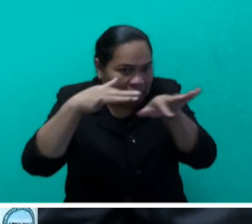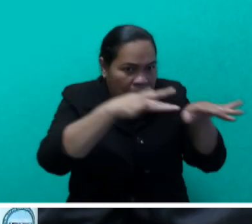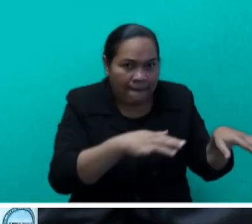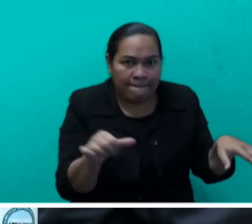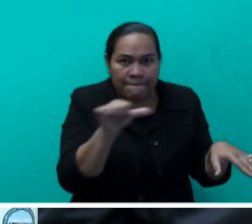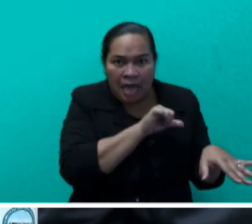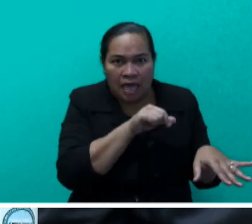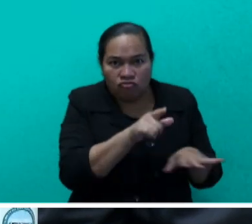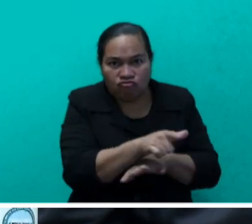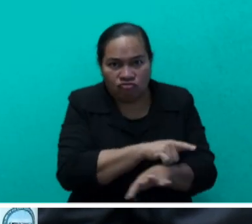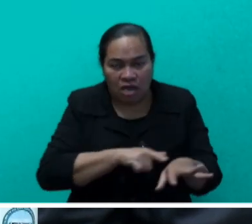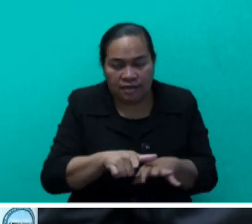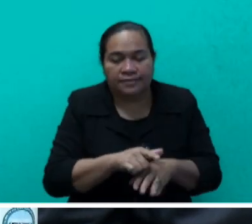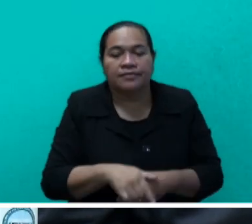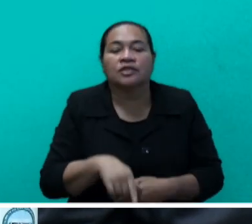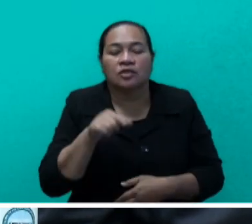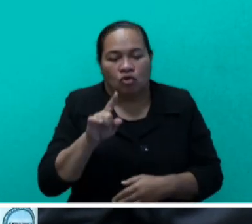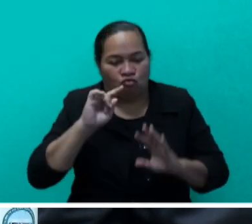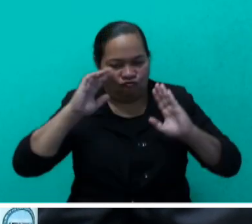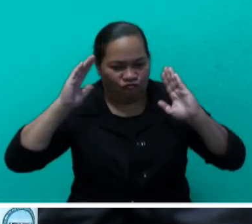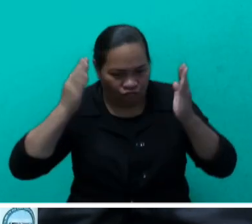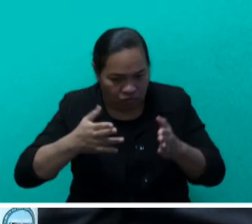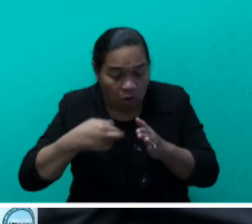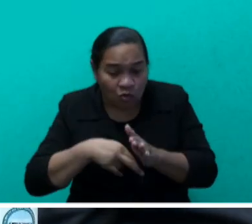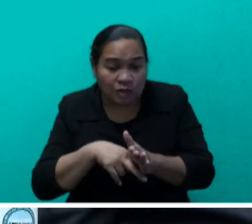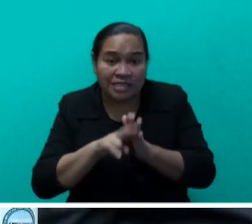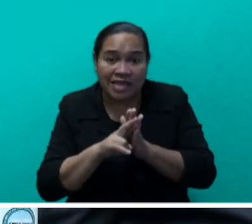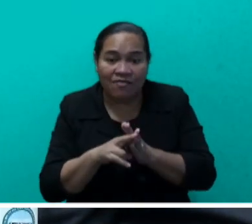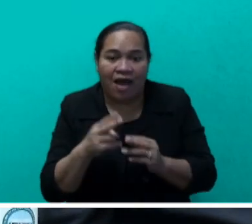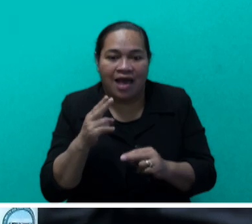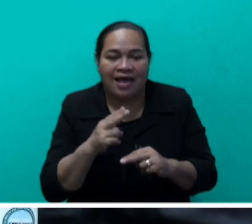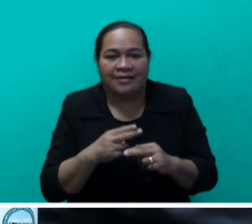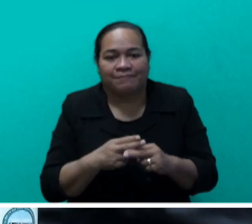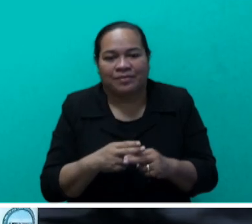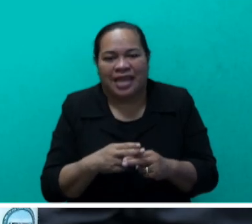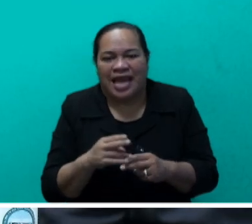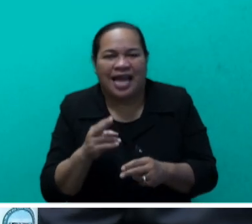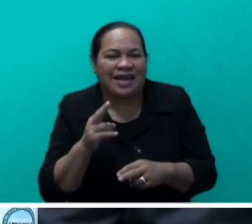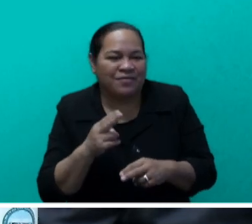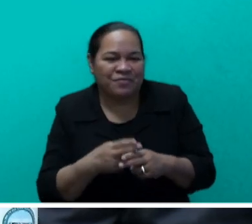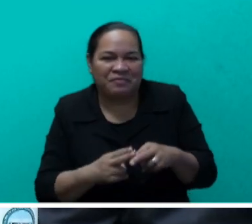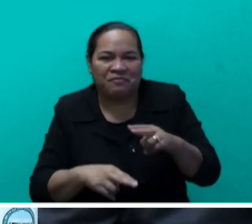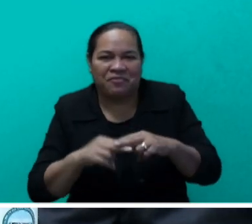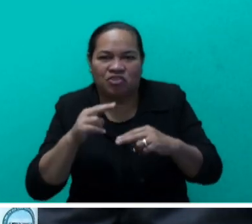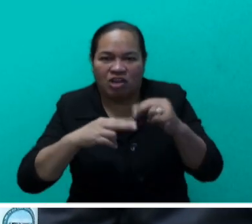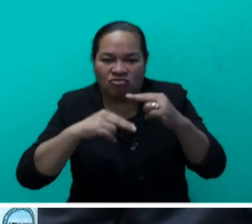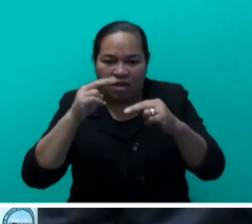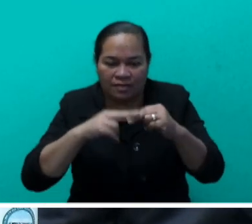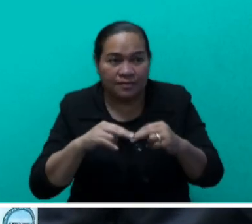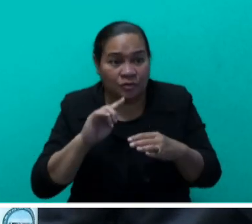are focused on resilient infrastructure development. For future construction projects in Rakiraki are being designed with